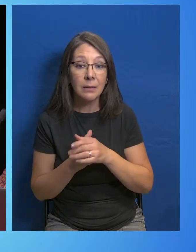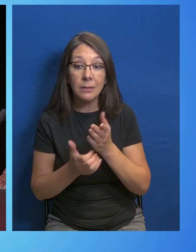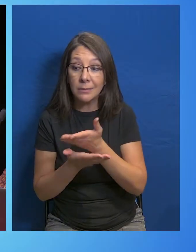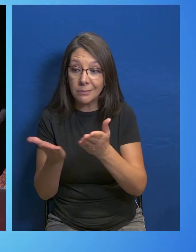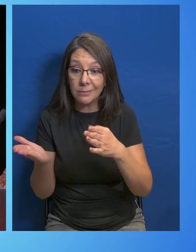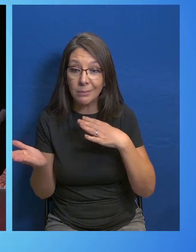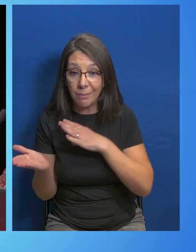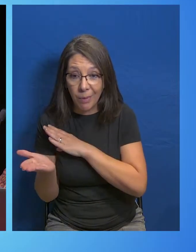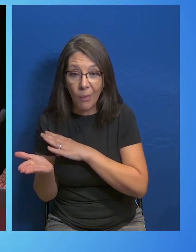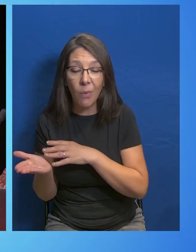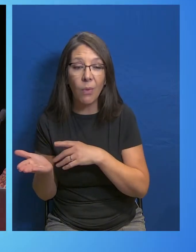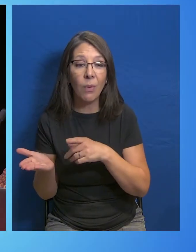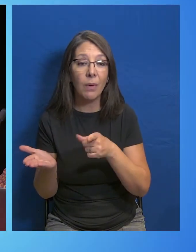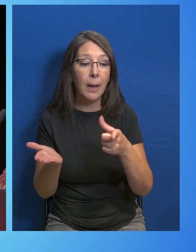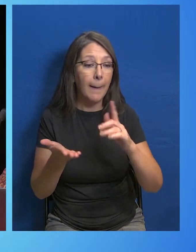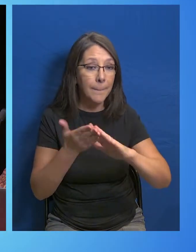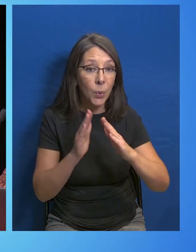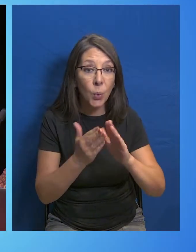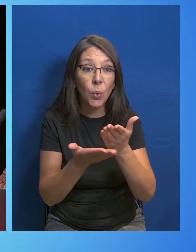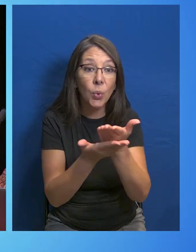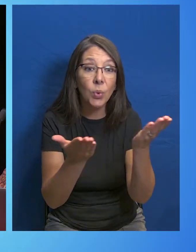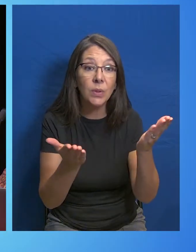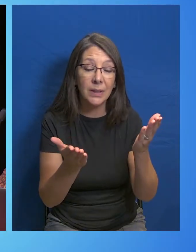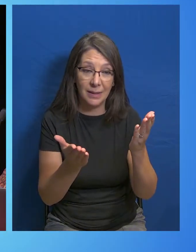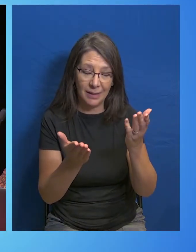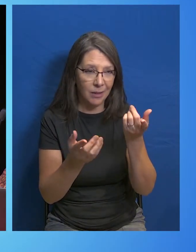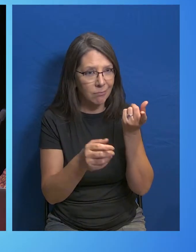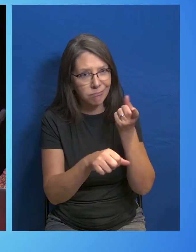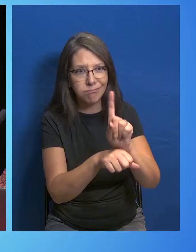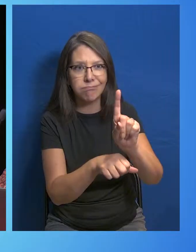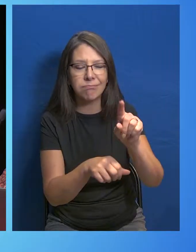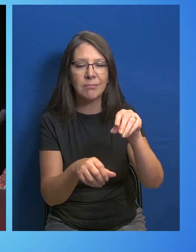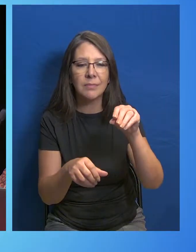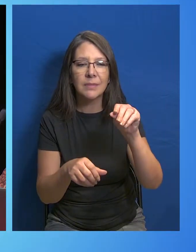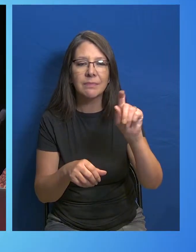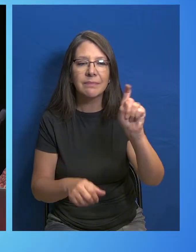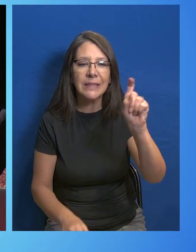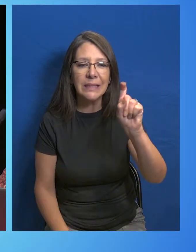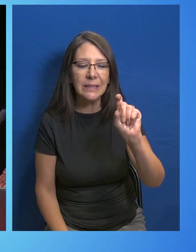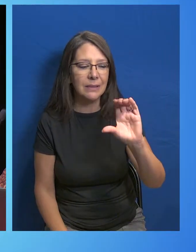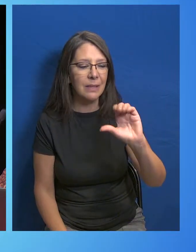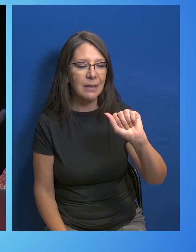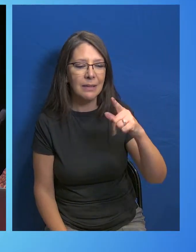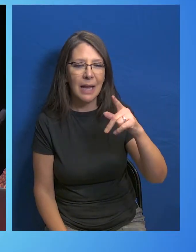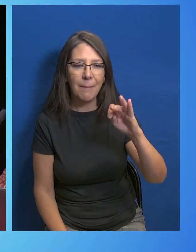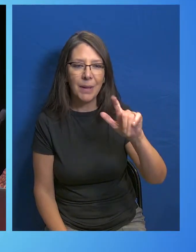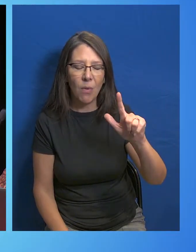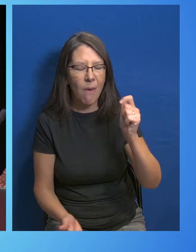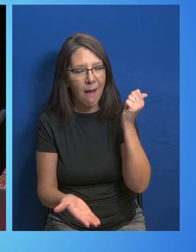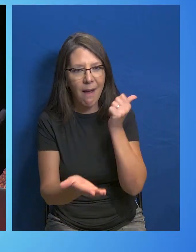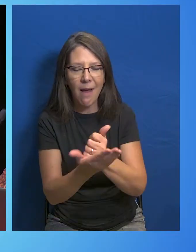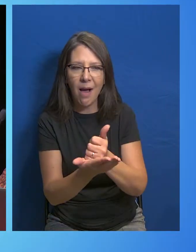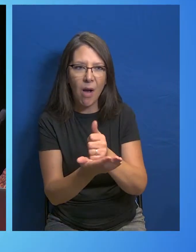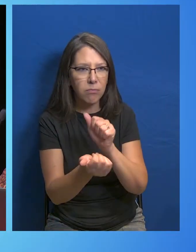board, a lot of you in the community actually went down to the Capitol to be in person and to help for that bill.